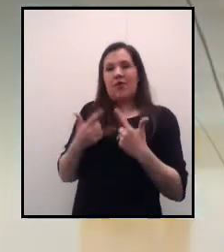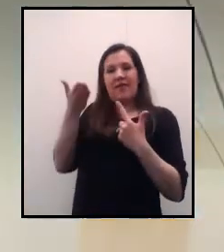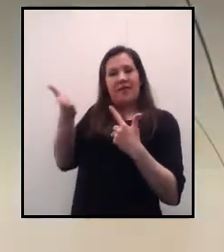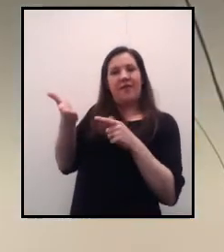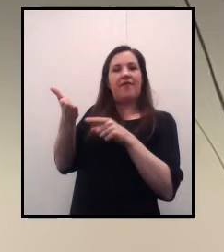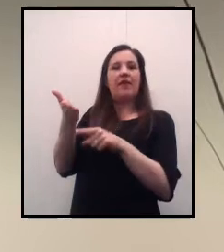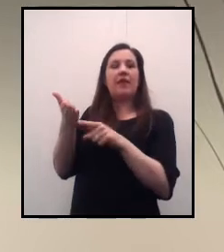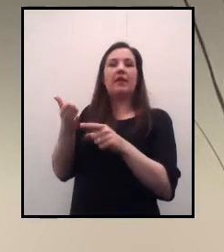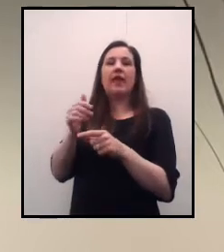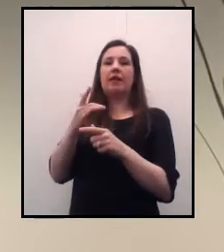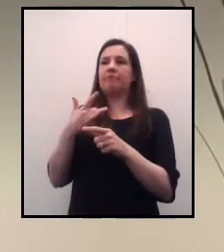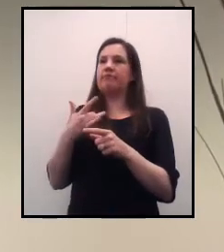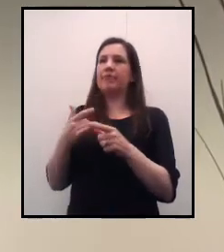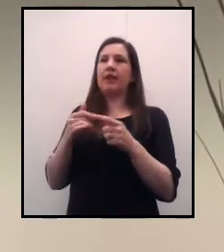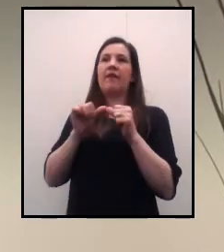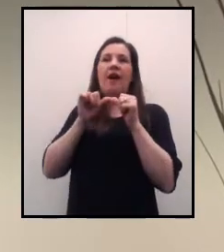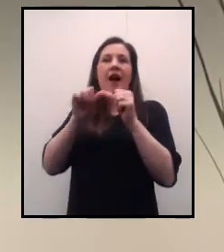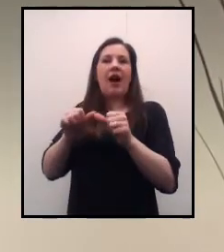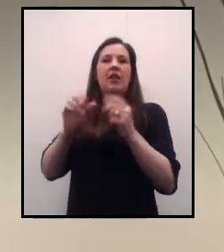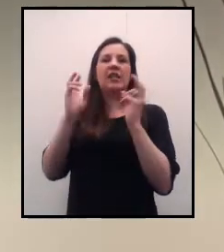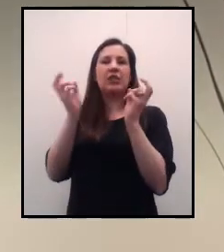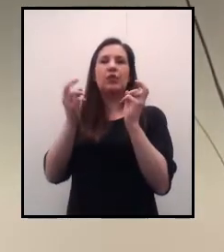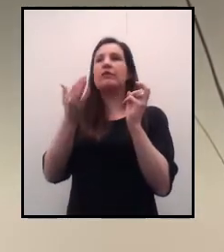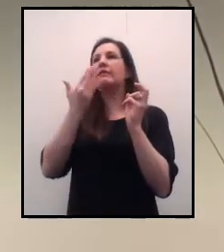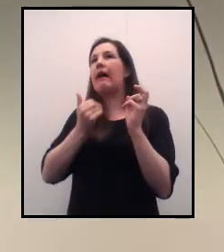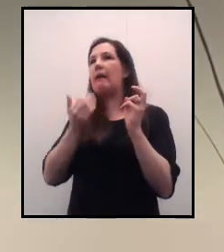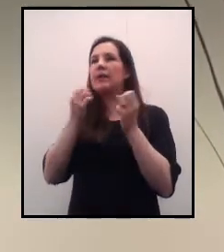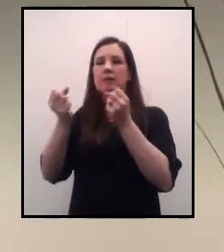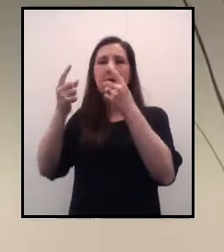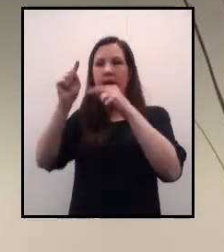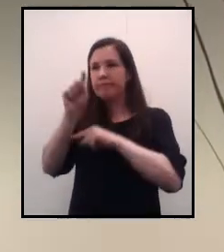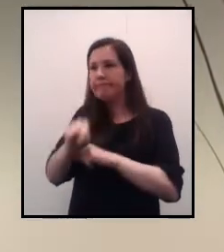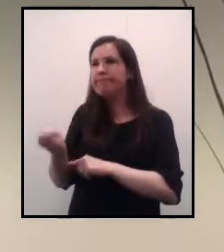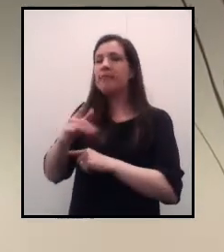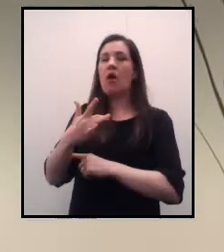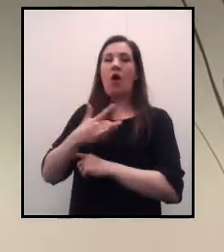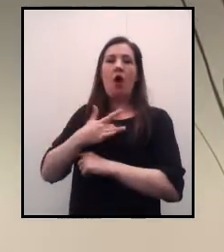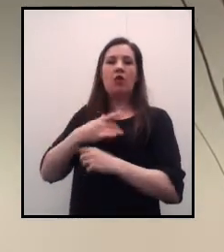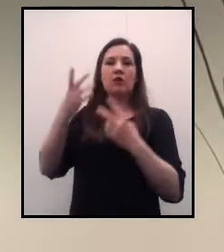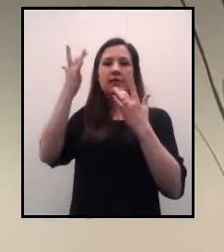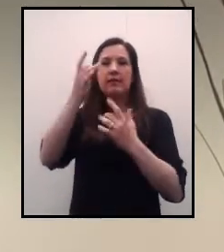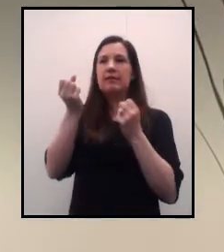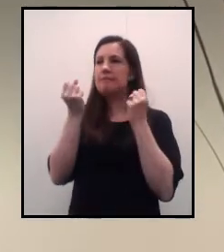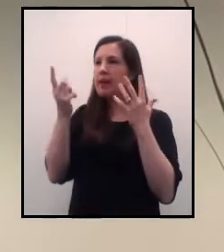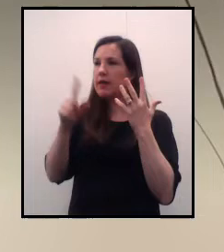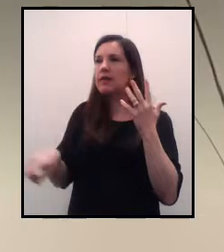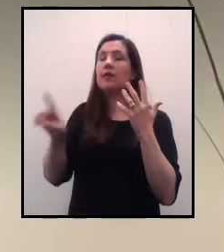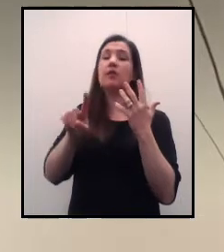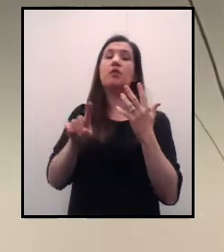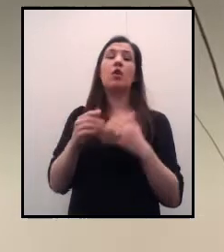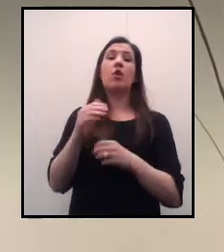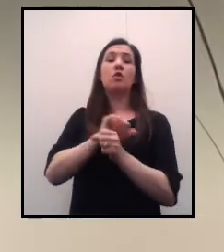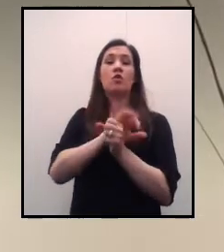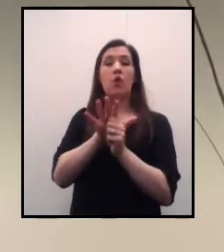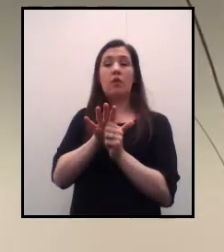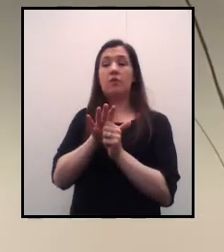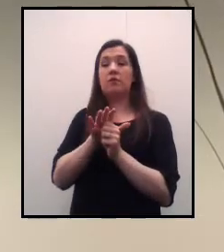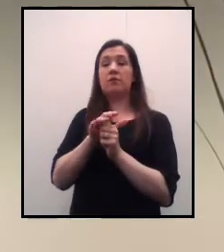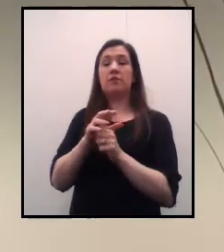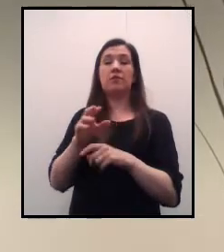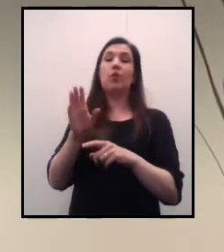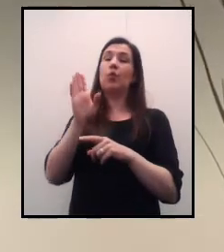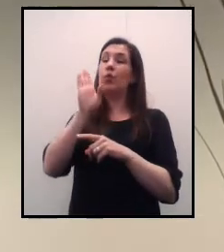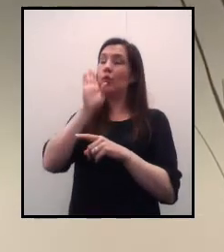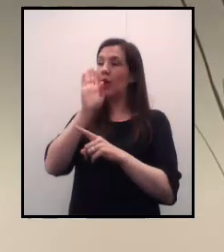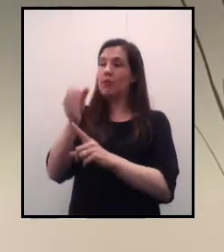chronic conditions such as diabetes and heart disease at high rates. Thus, the COVID-19 virus is likely to impact